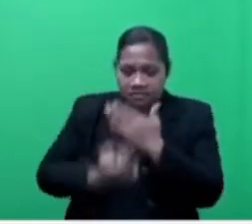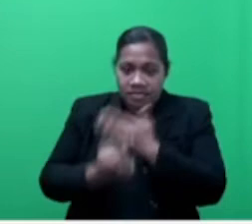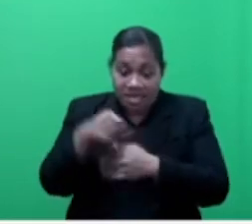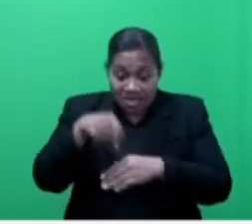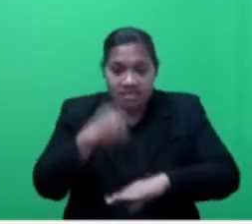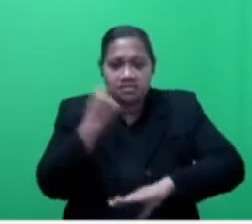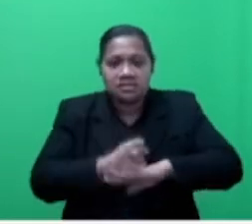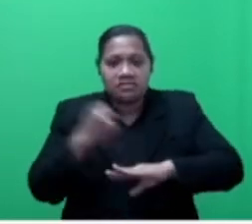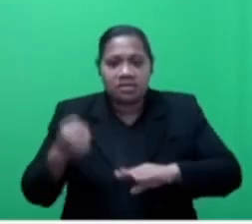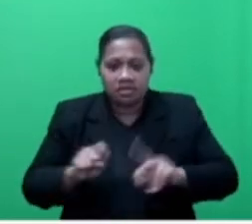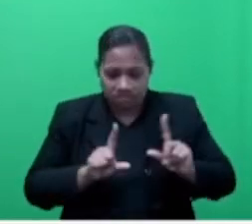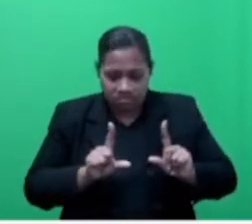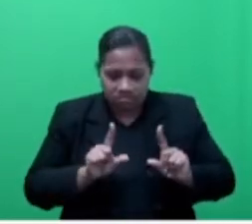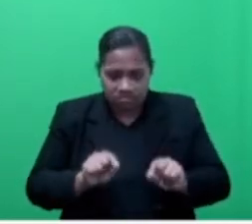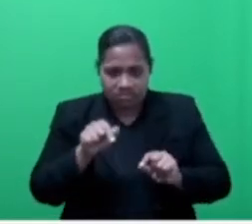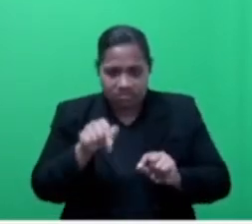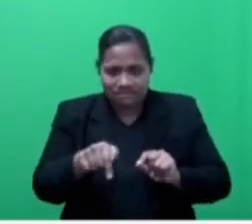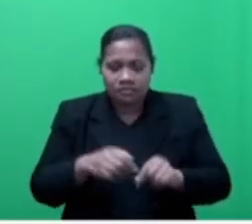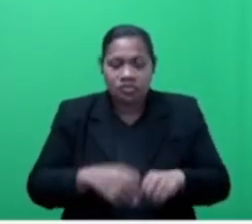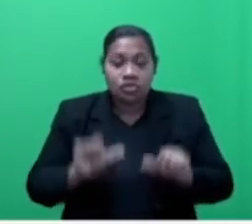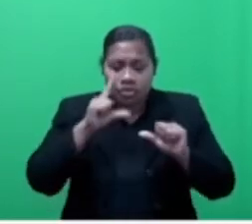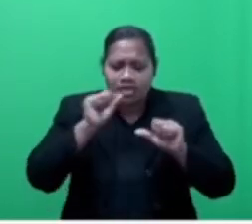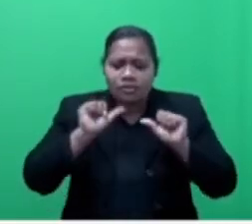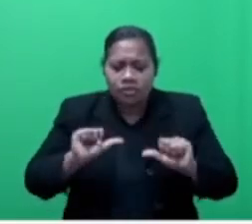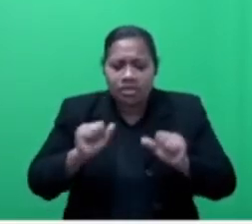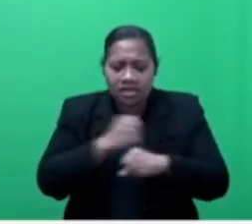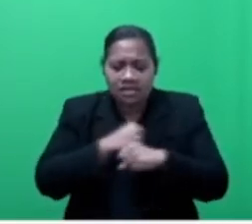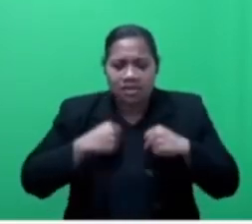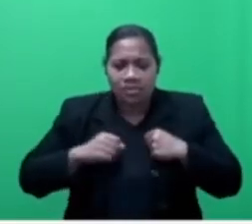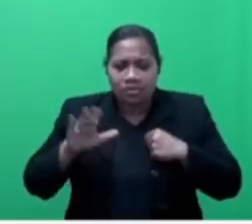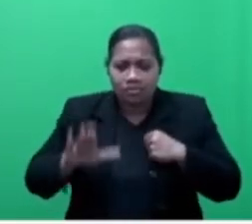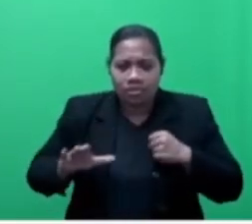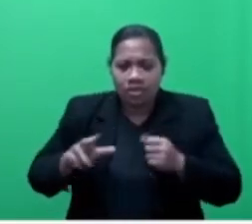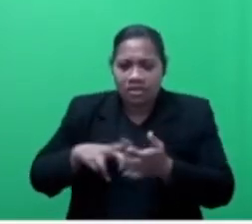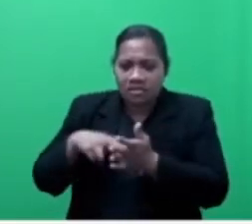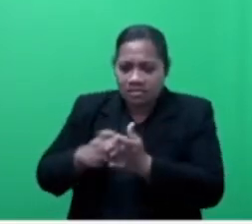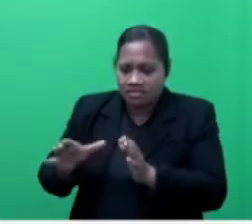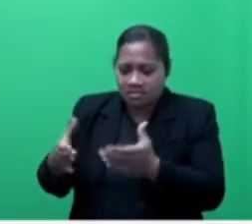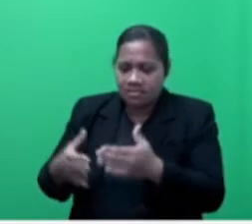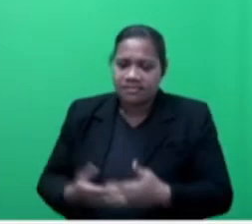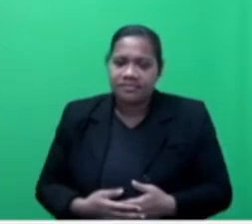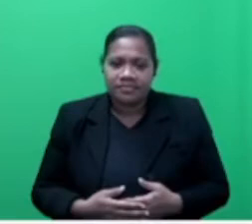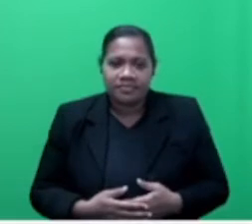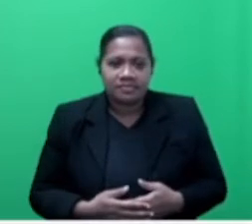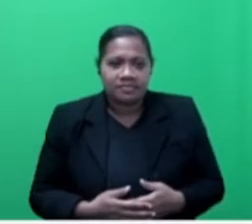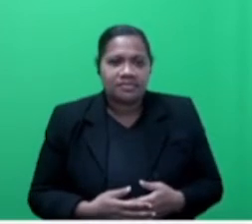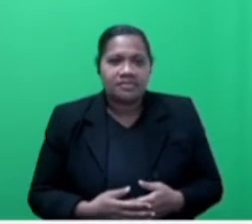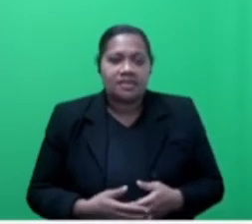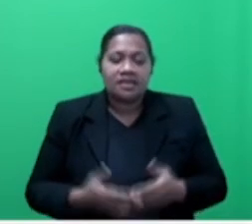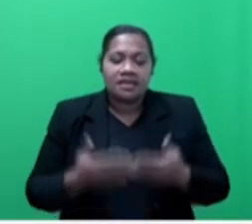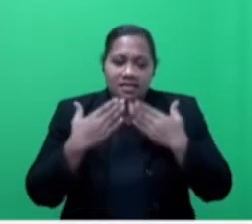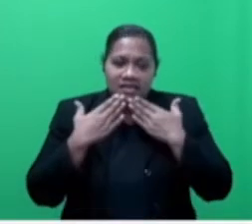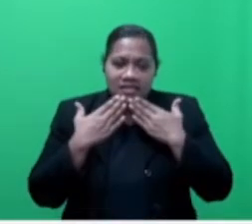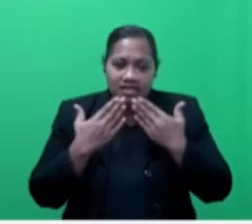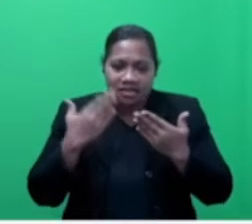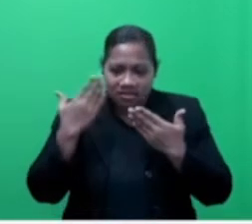initiatives to protect our poor and the vulnerable. Thank you. Thank you. I thank the